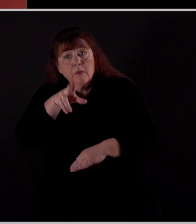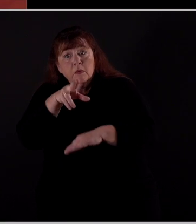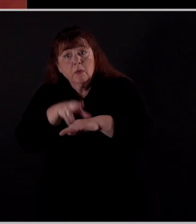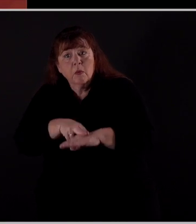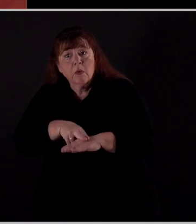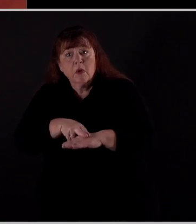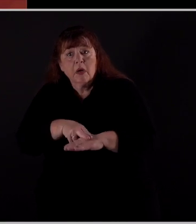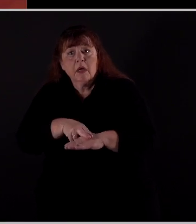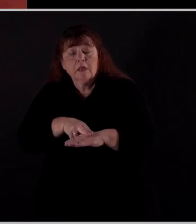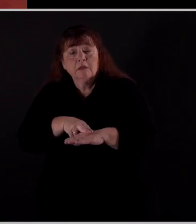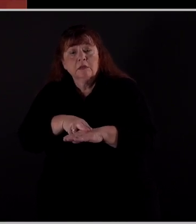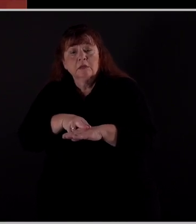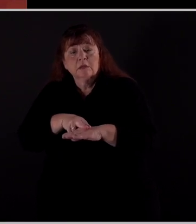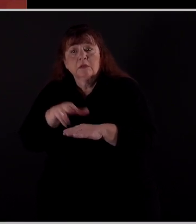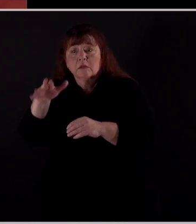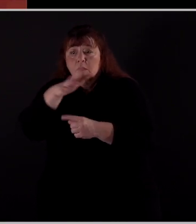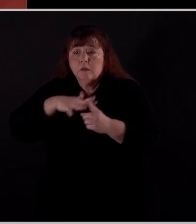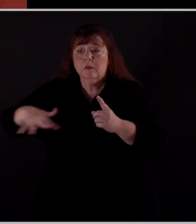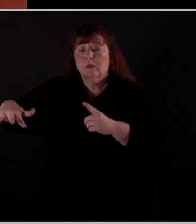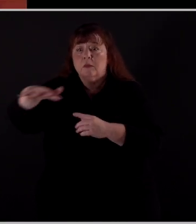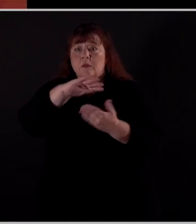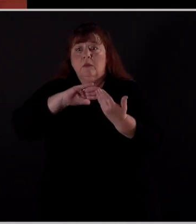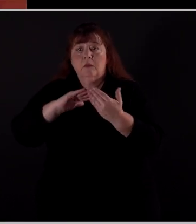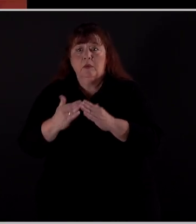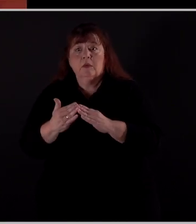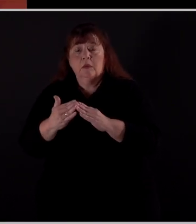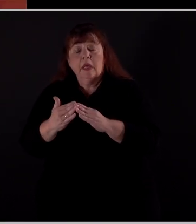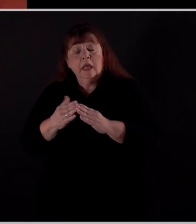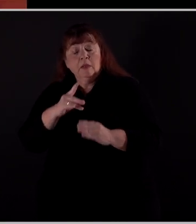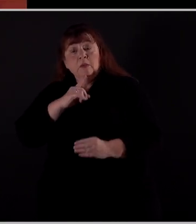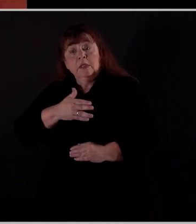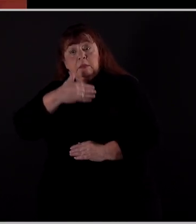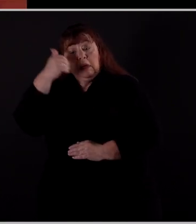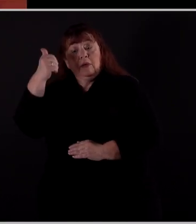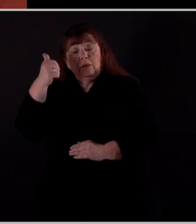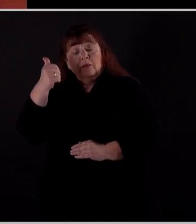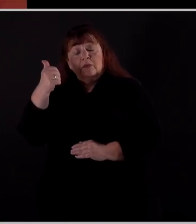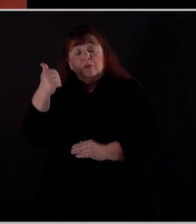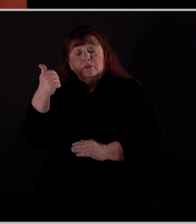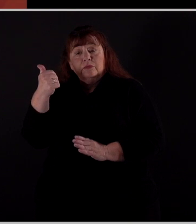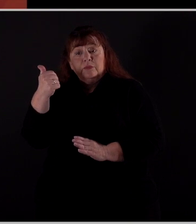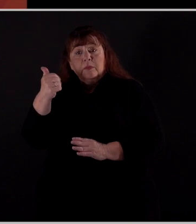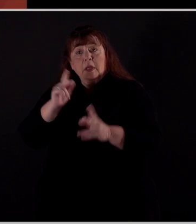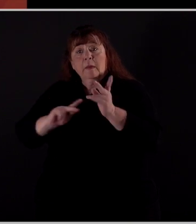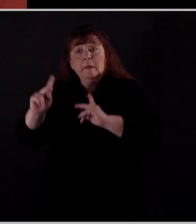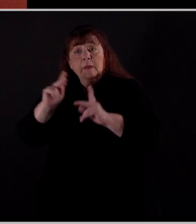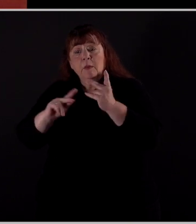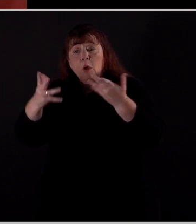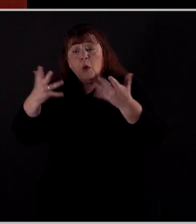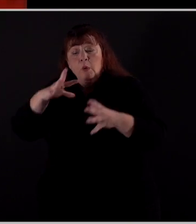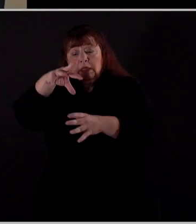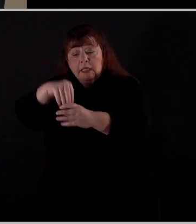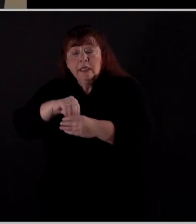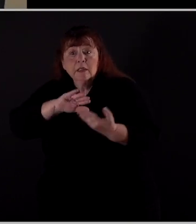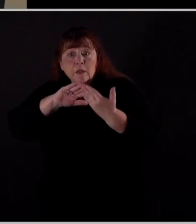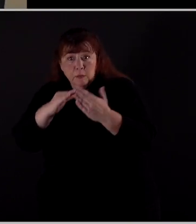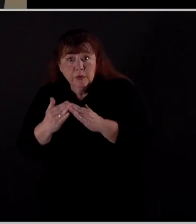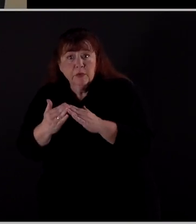not just to the surrounding communities, but also it's often better when it's people who are already in the